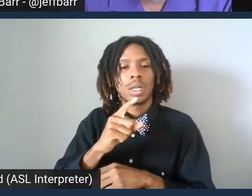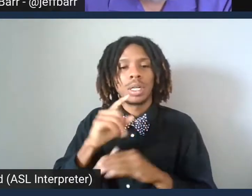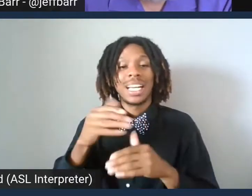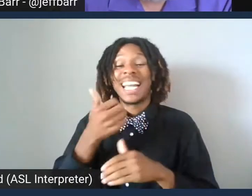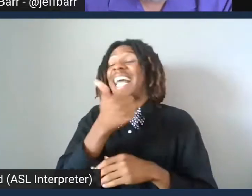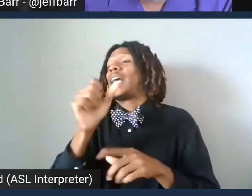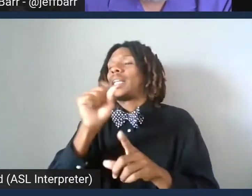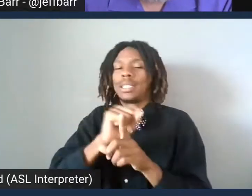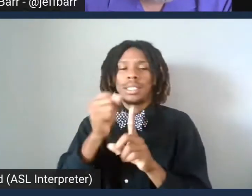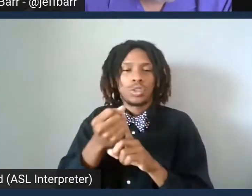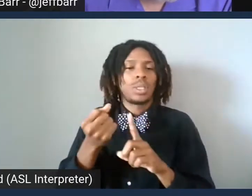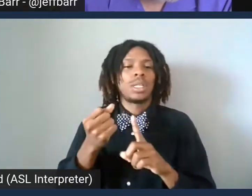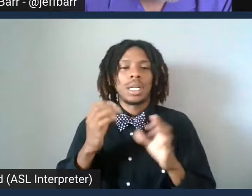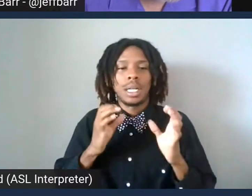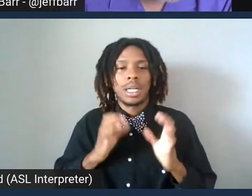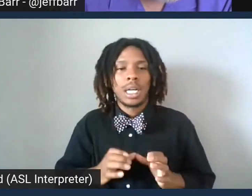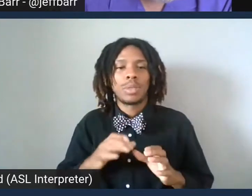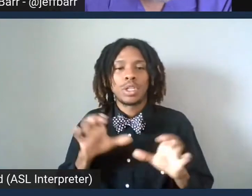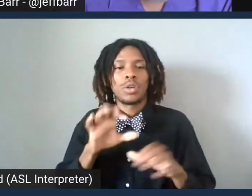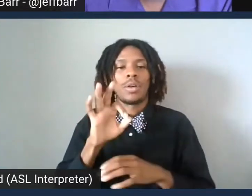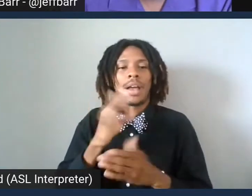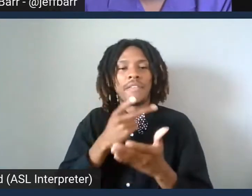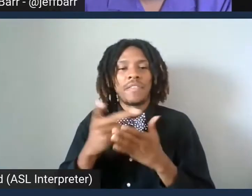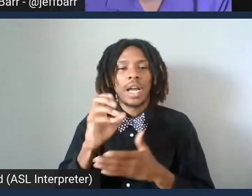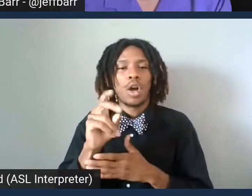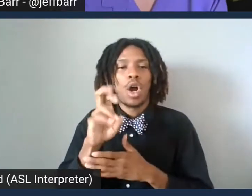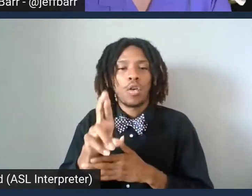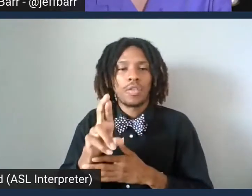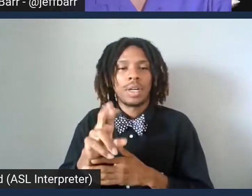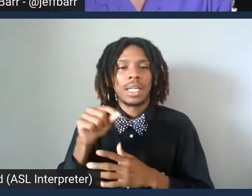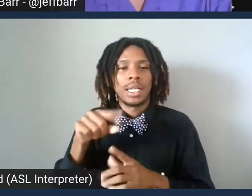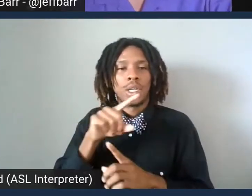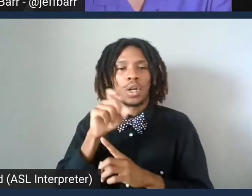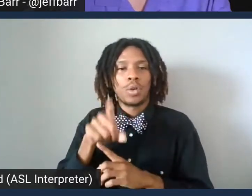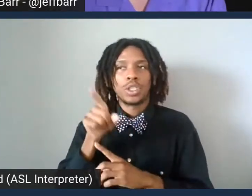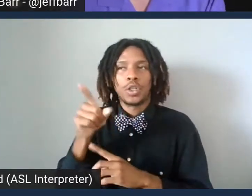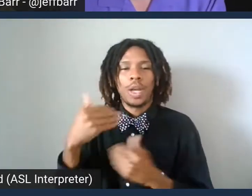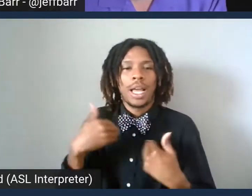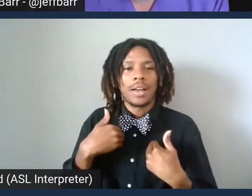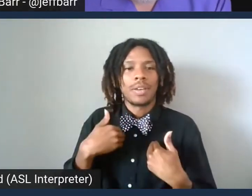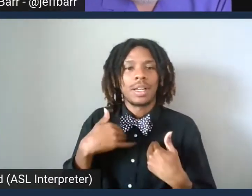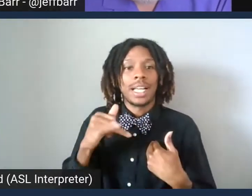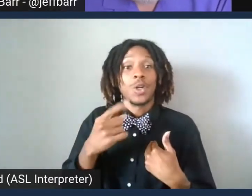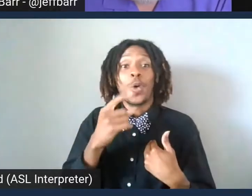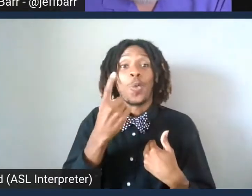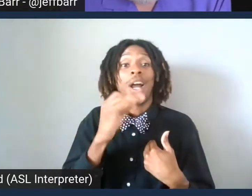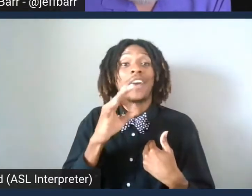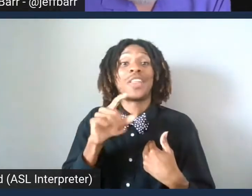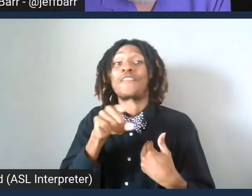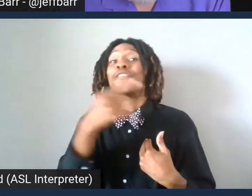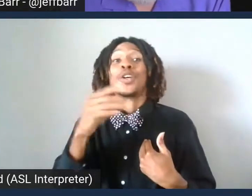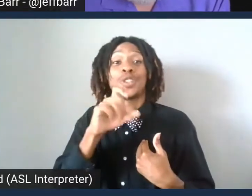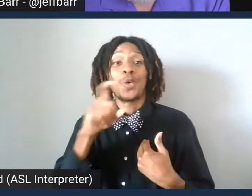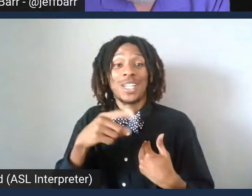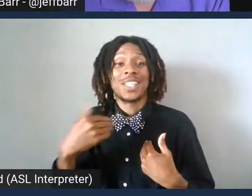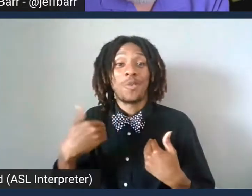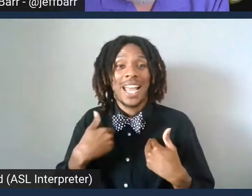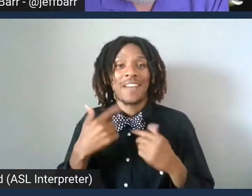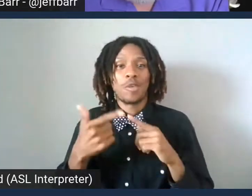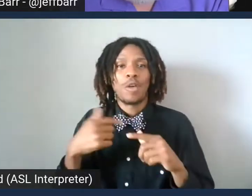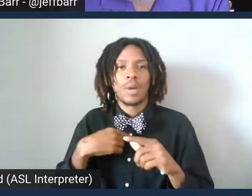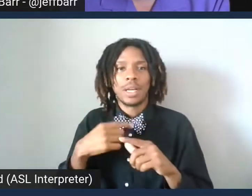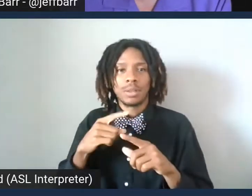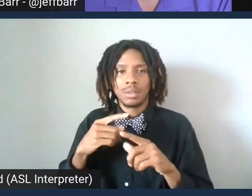circumstances, customers can do a failover, right? And this question that you had was one of the first questions that we had when we first built the product as